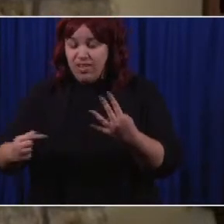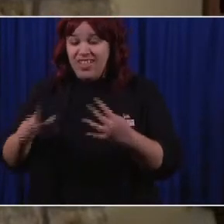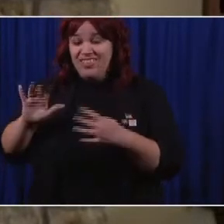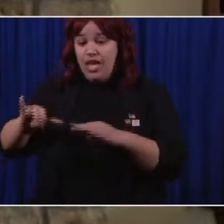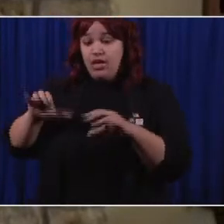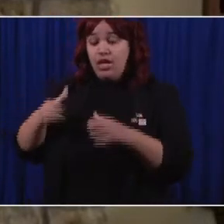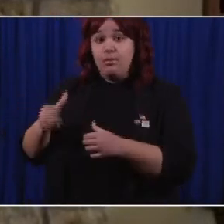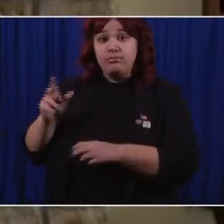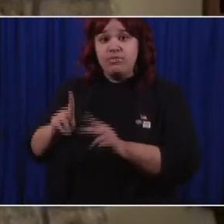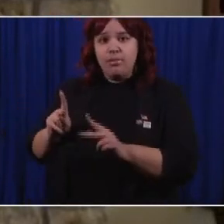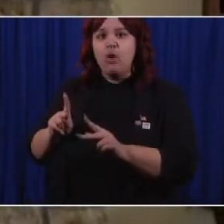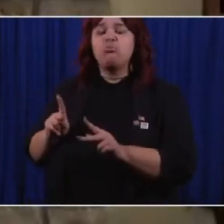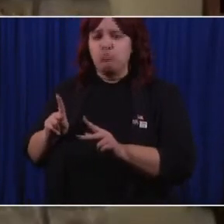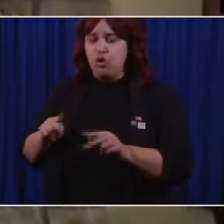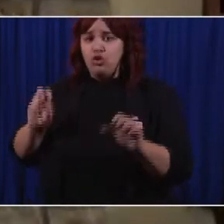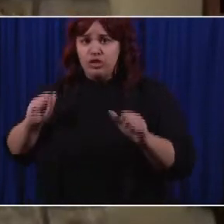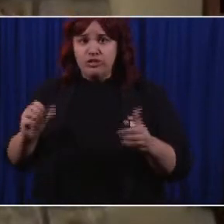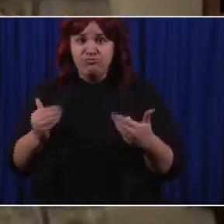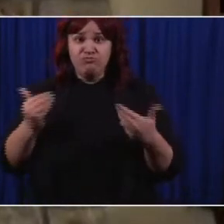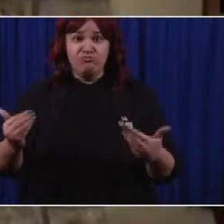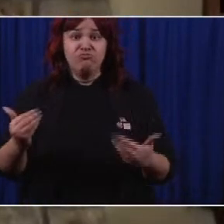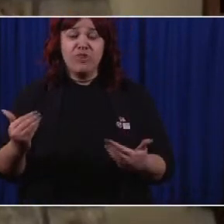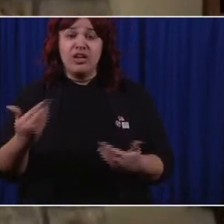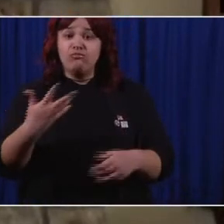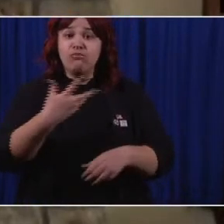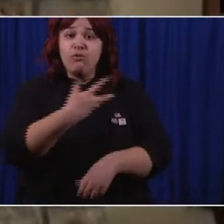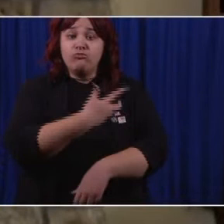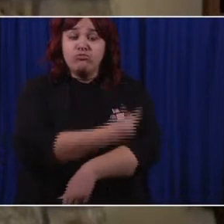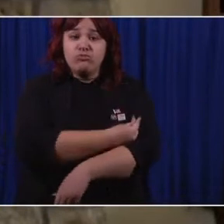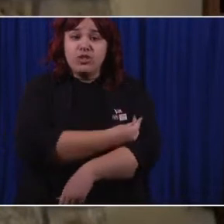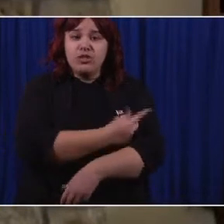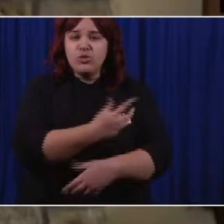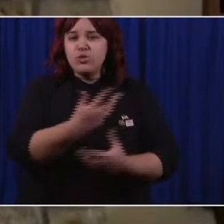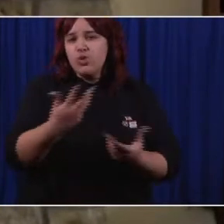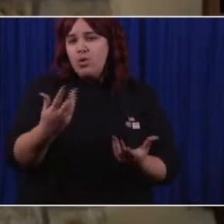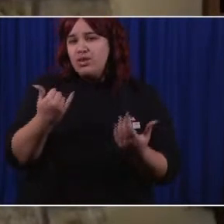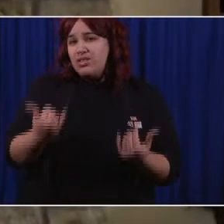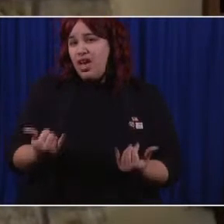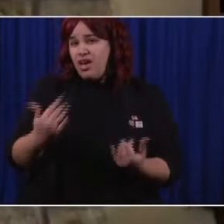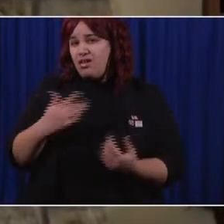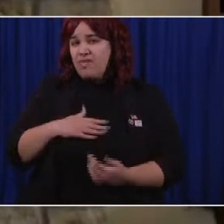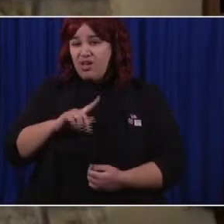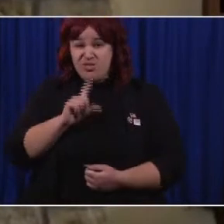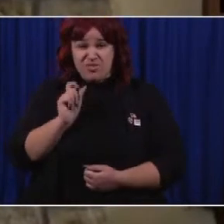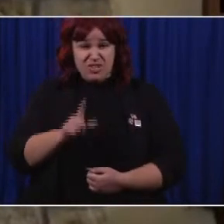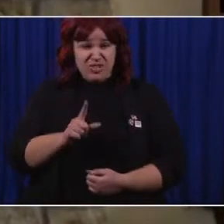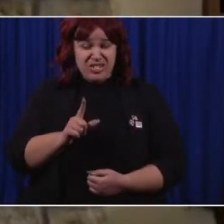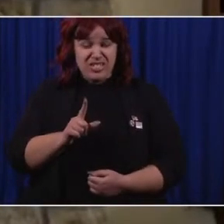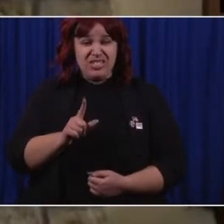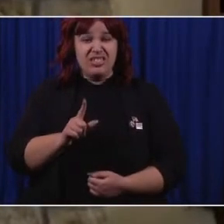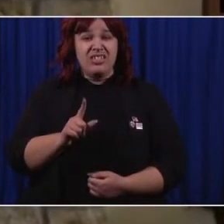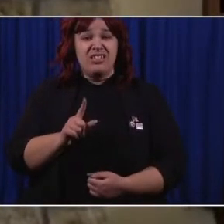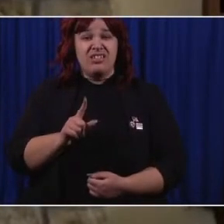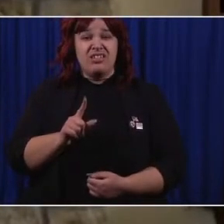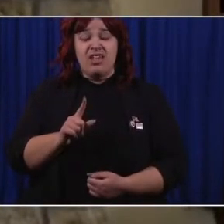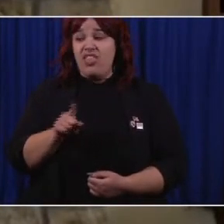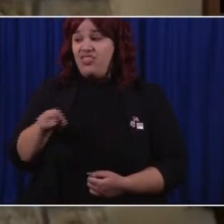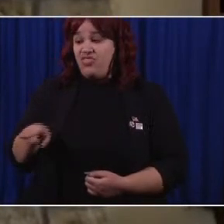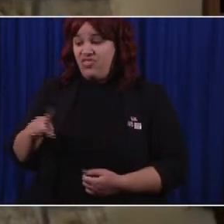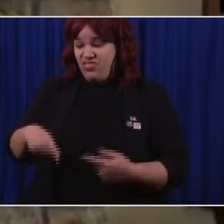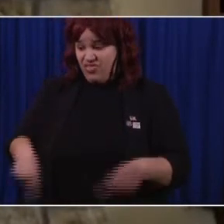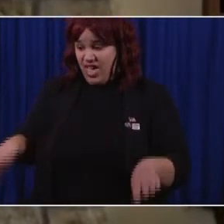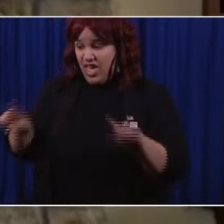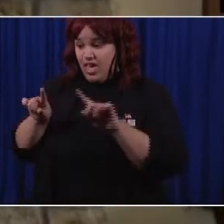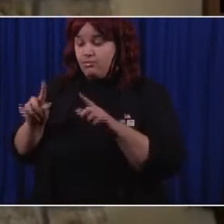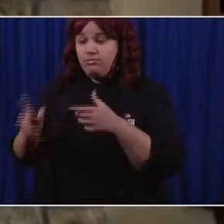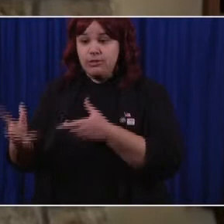states have included these in 1B. When do you when do you plan to include them? You know, where